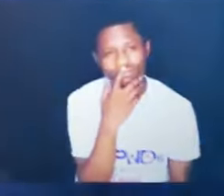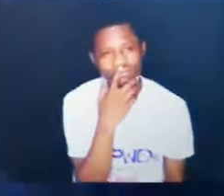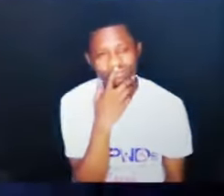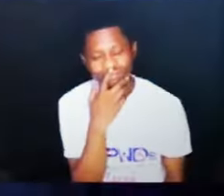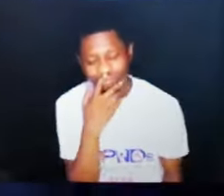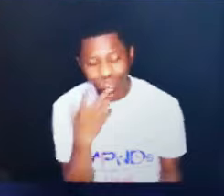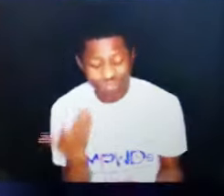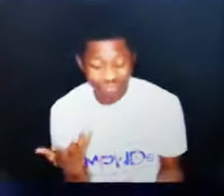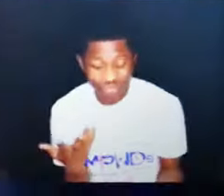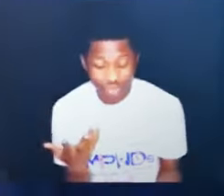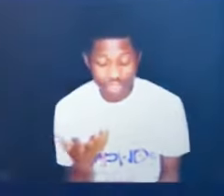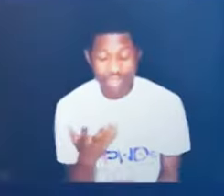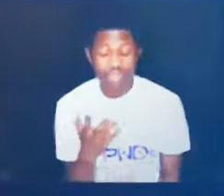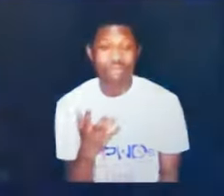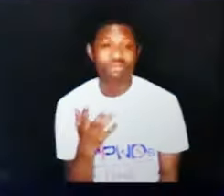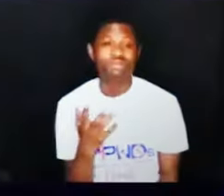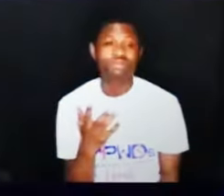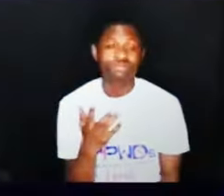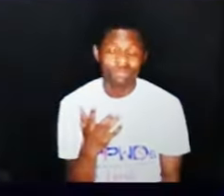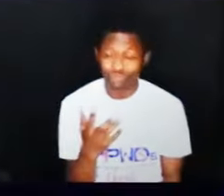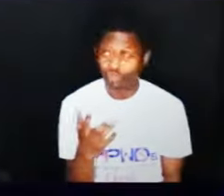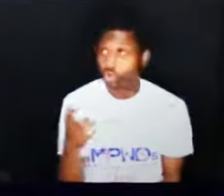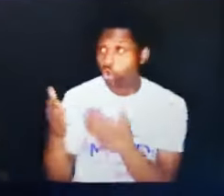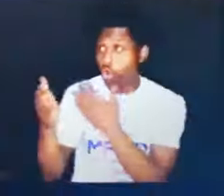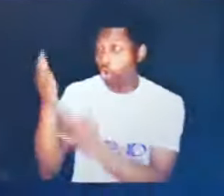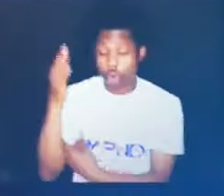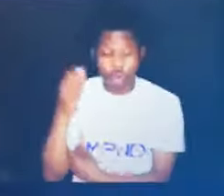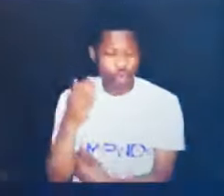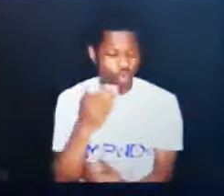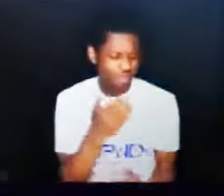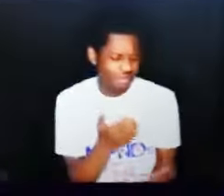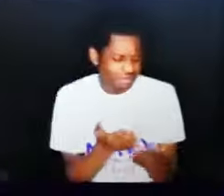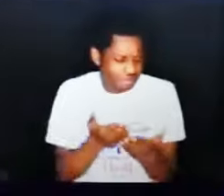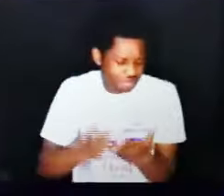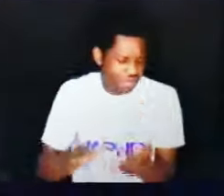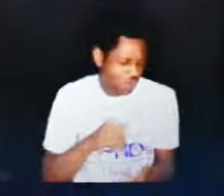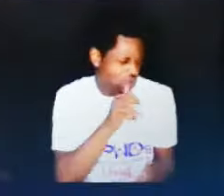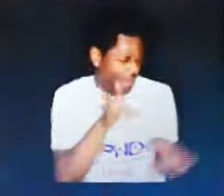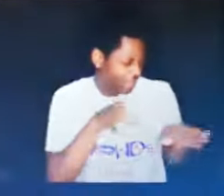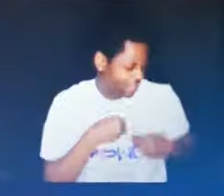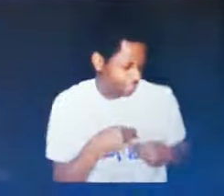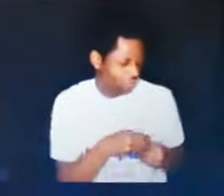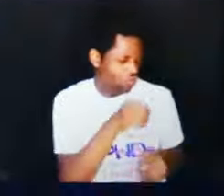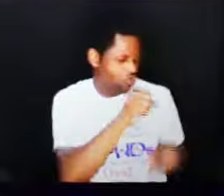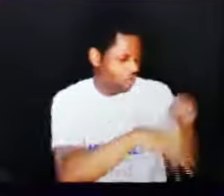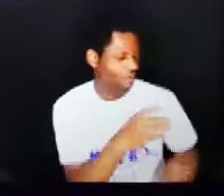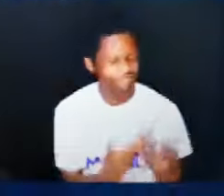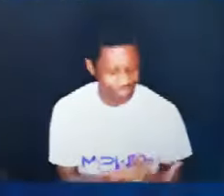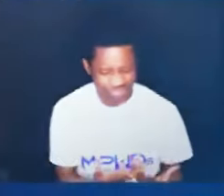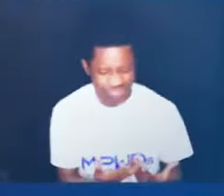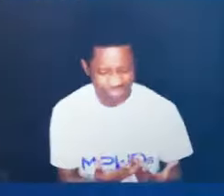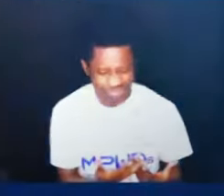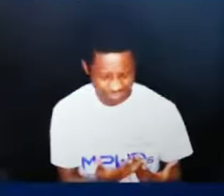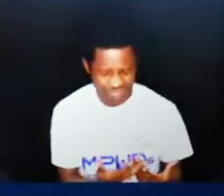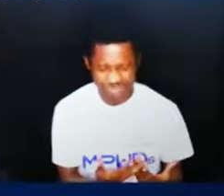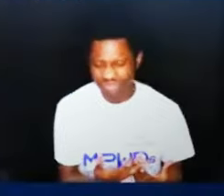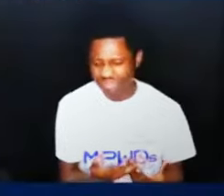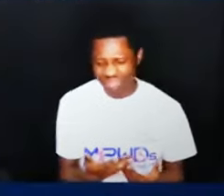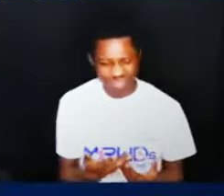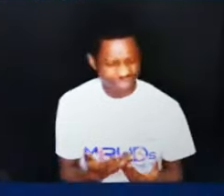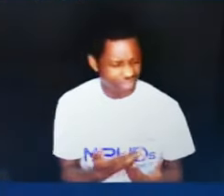has the rejection of offering by God got to do with killing a